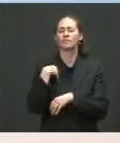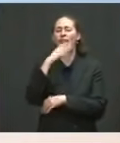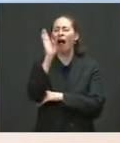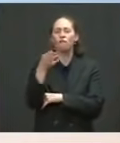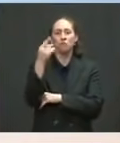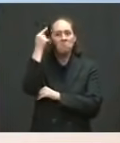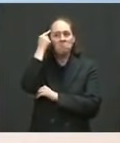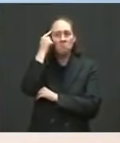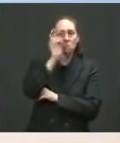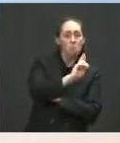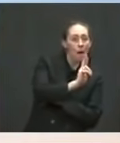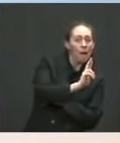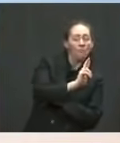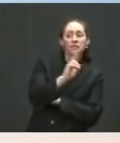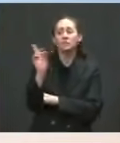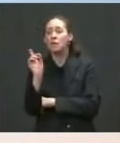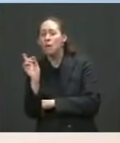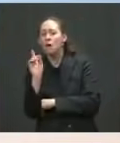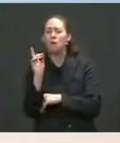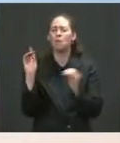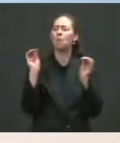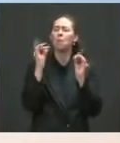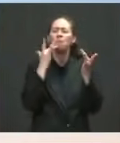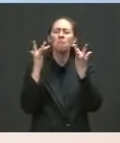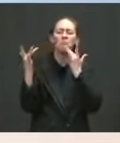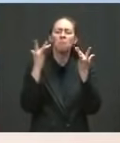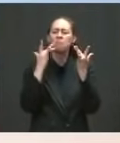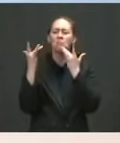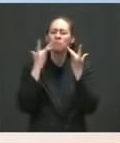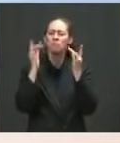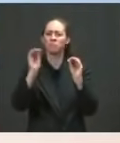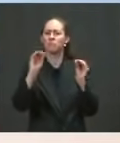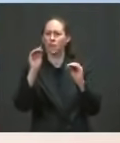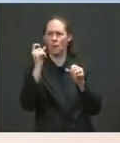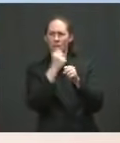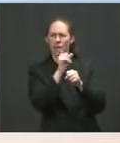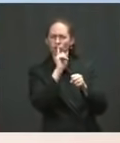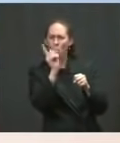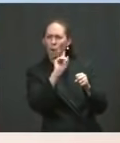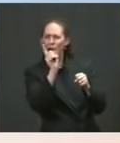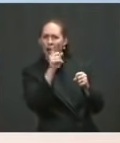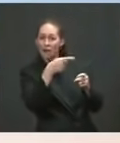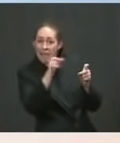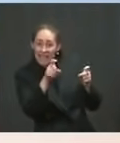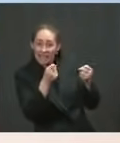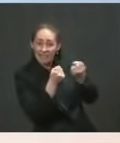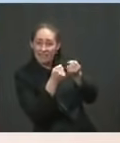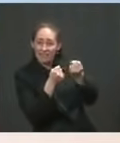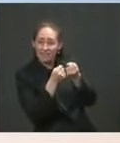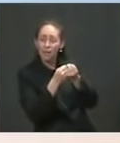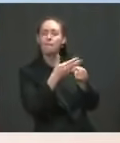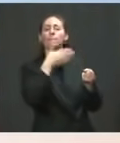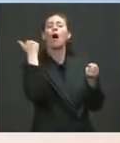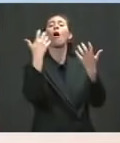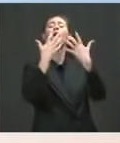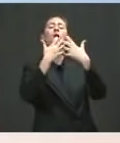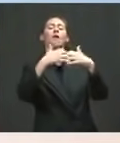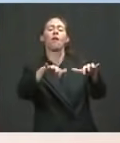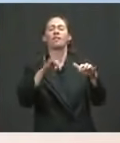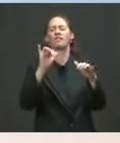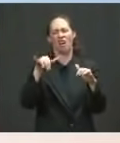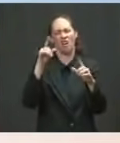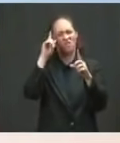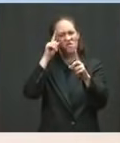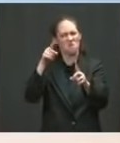of what isn't happening that would help protect people's lives and save people's lives. And there are leaders who are not stepping